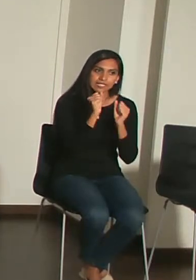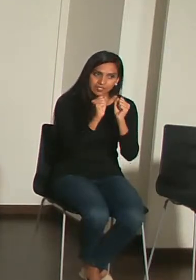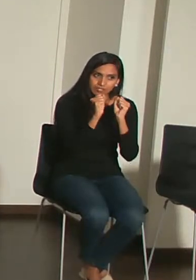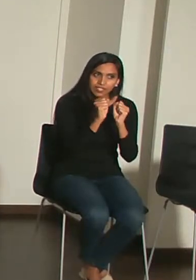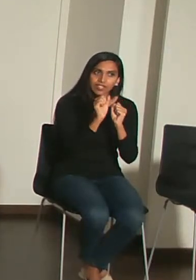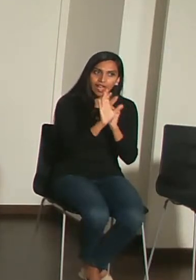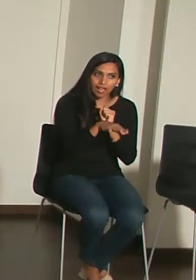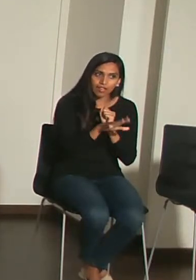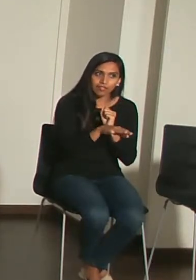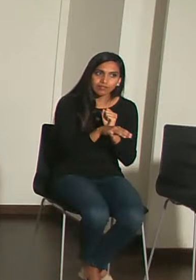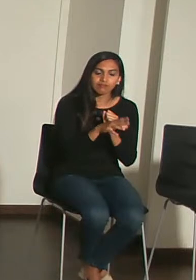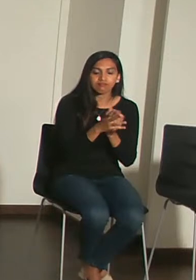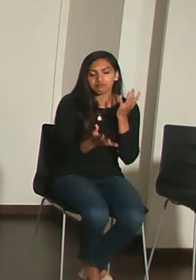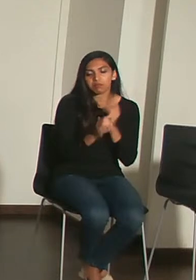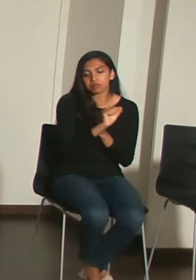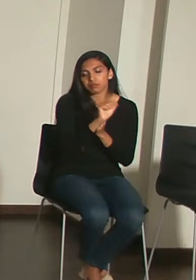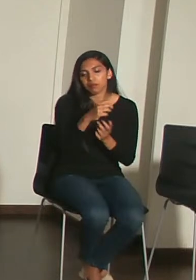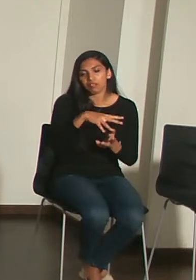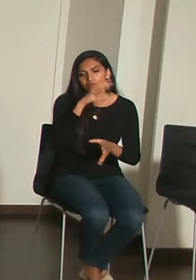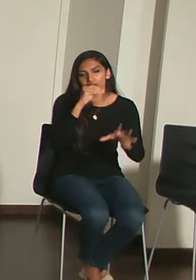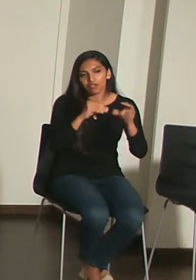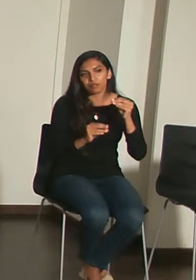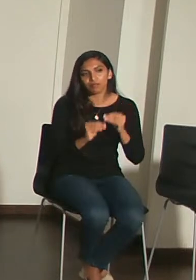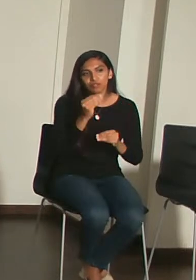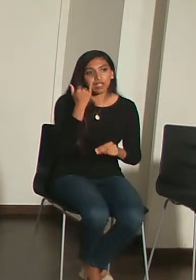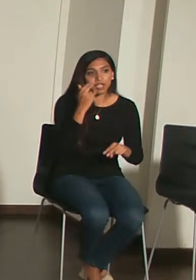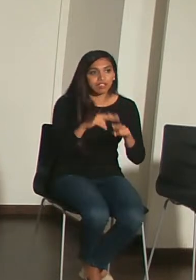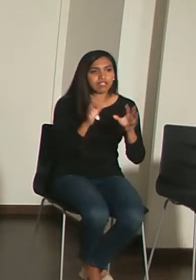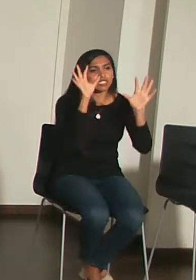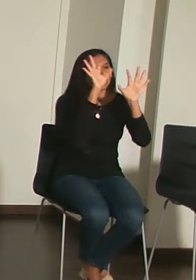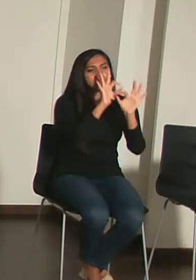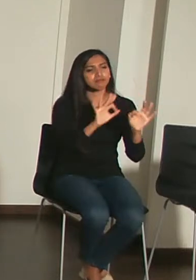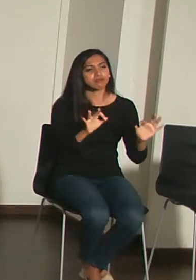That's the whole learning process. You learn more, otherwise you'll not learn anything.